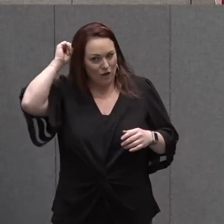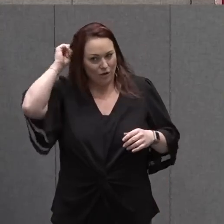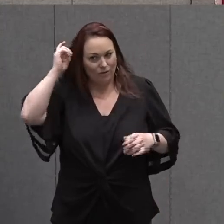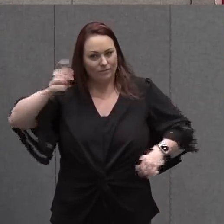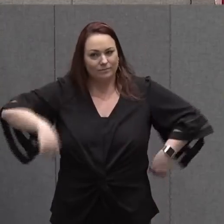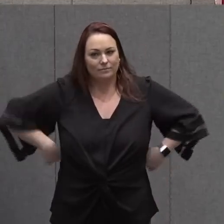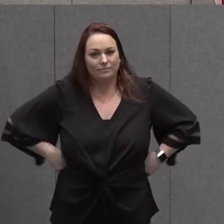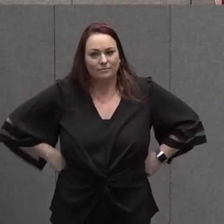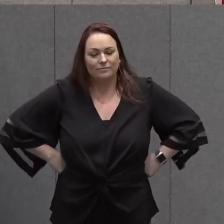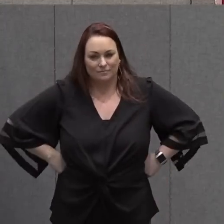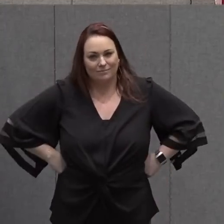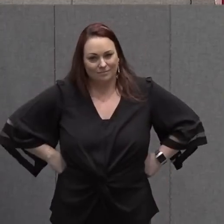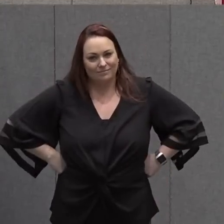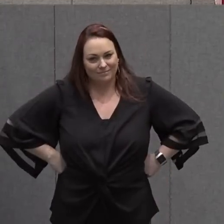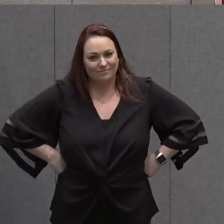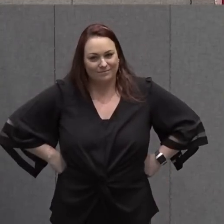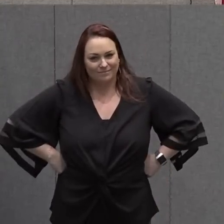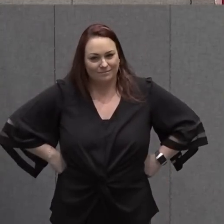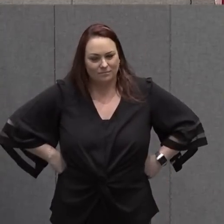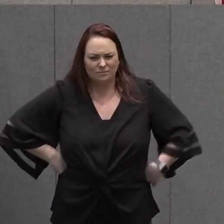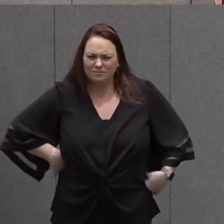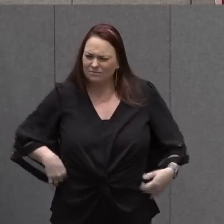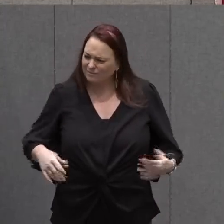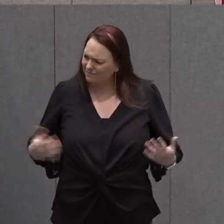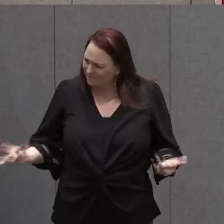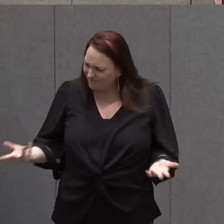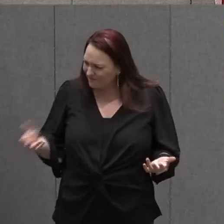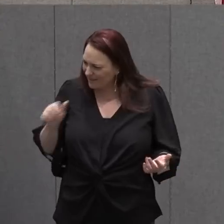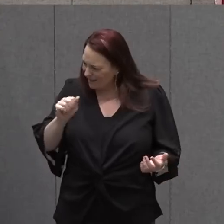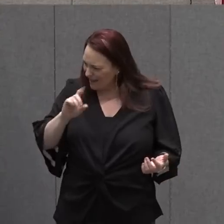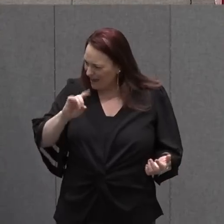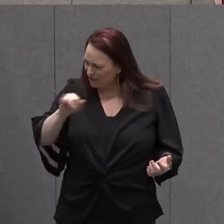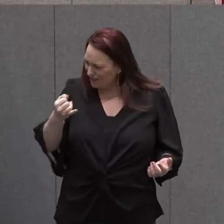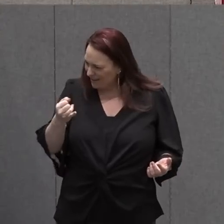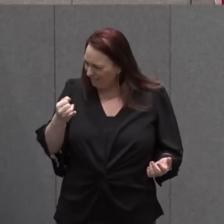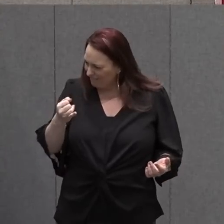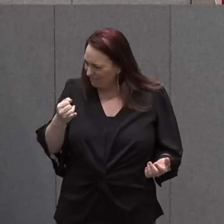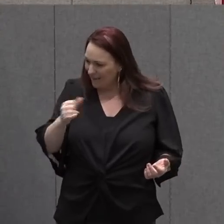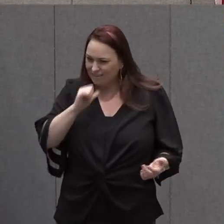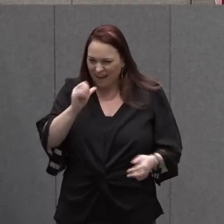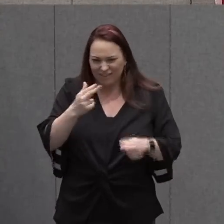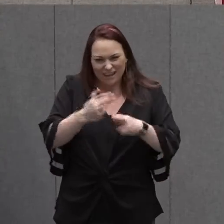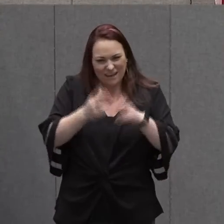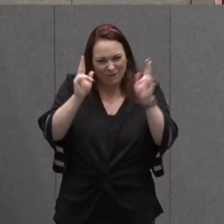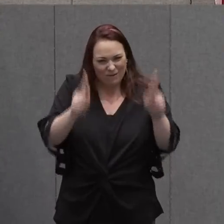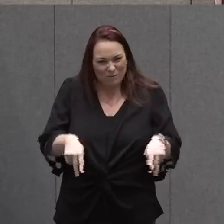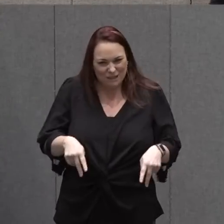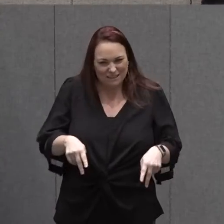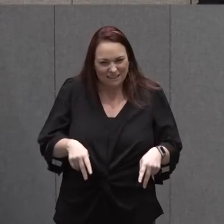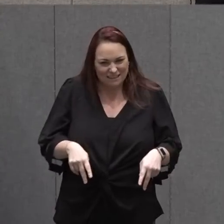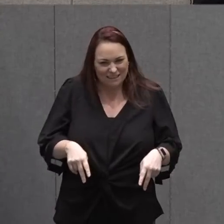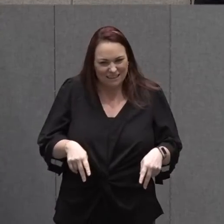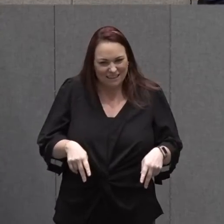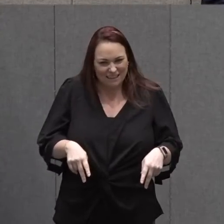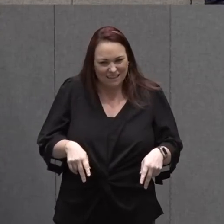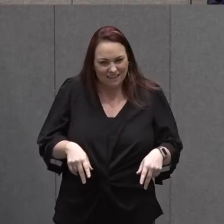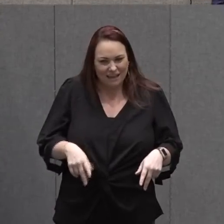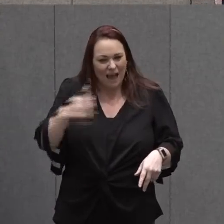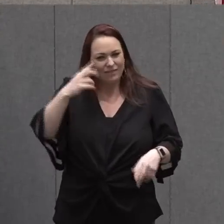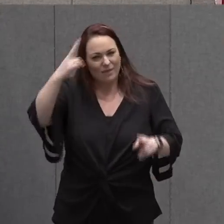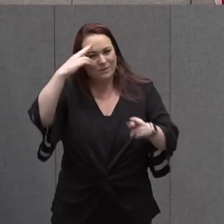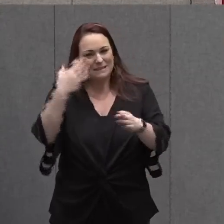That's not the name of a person? No. Okay. And why would an adjective cut your hair? I thought it was the name of my